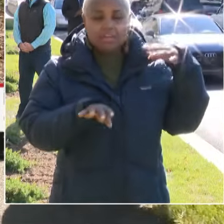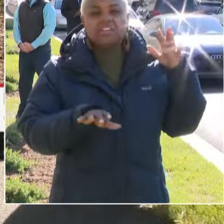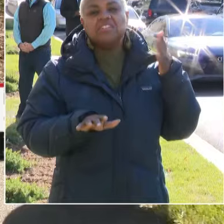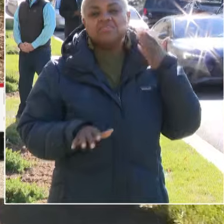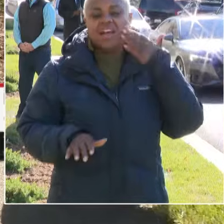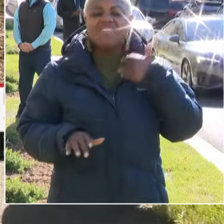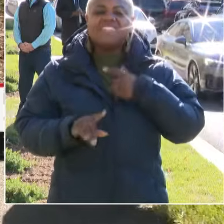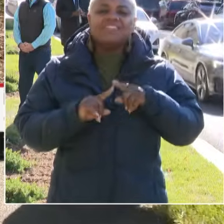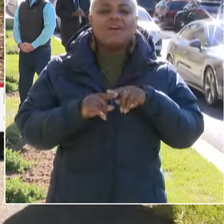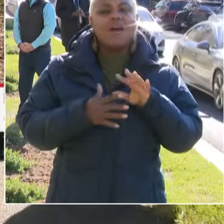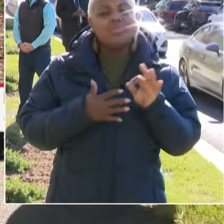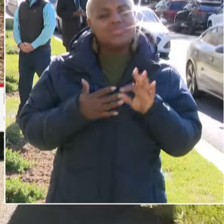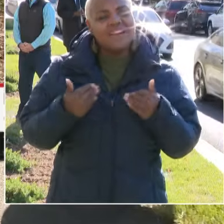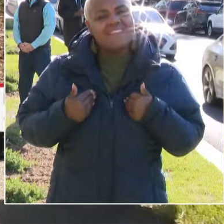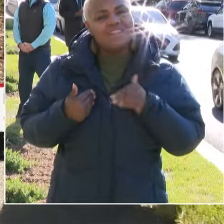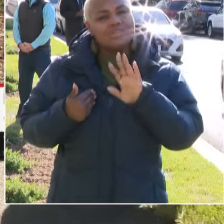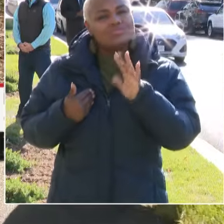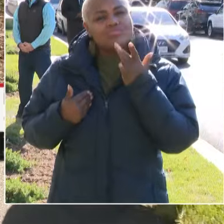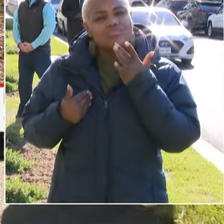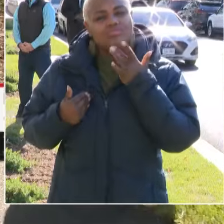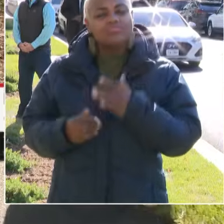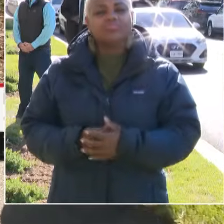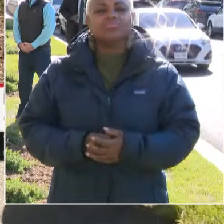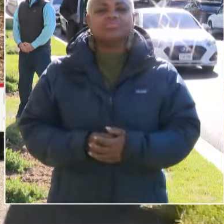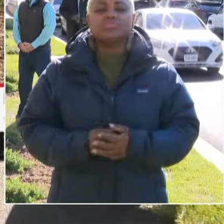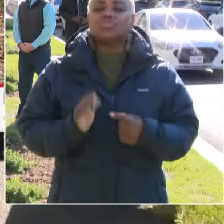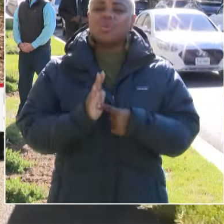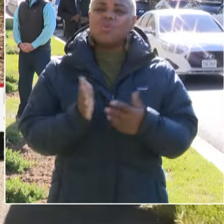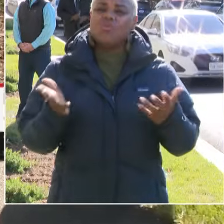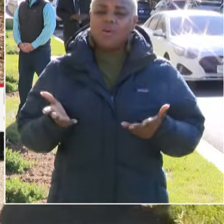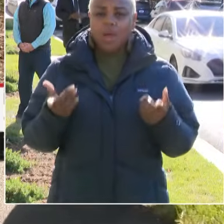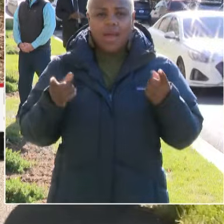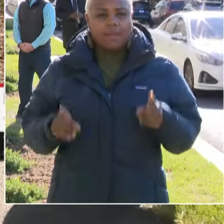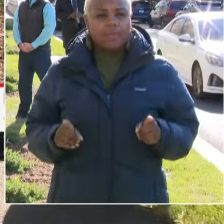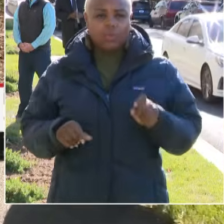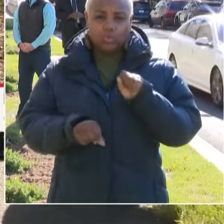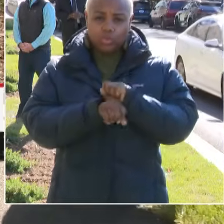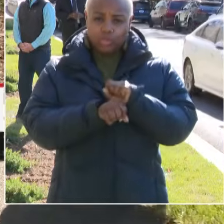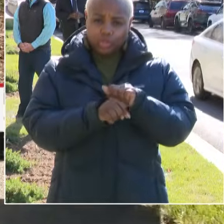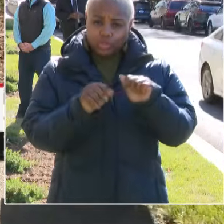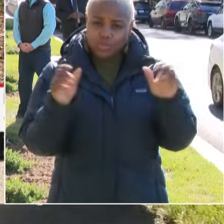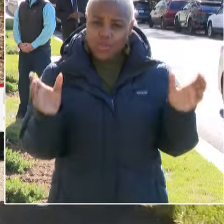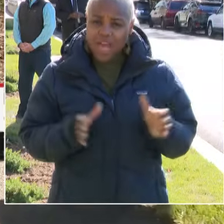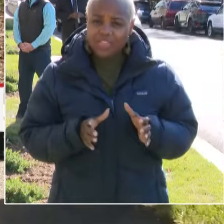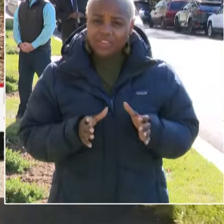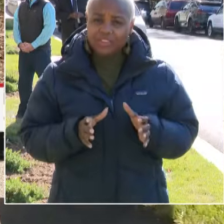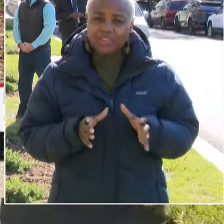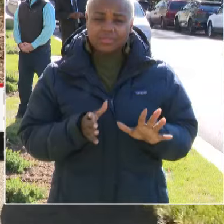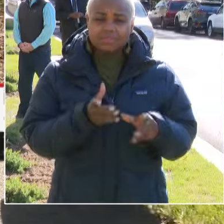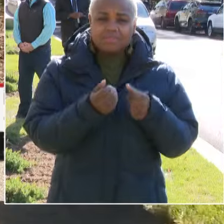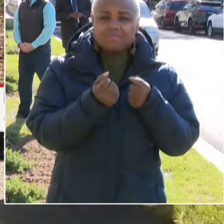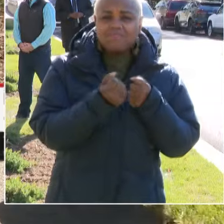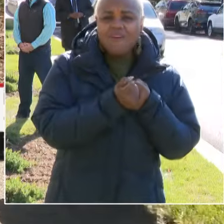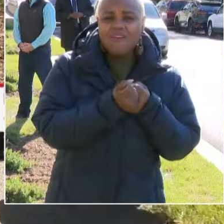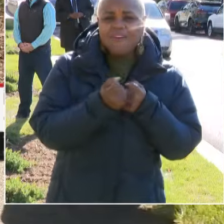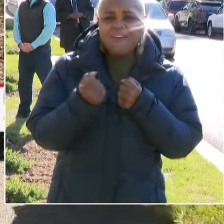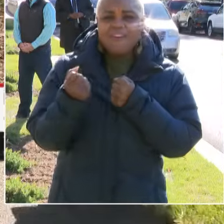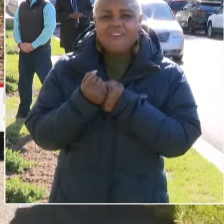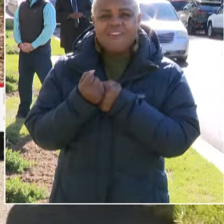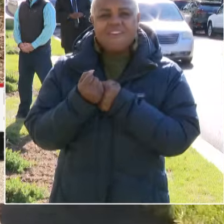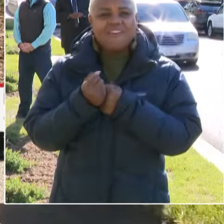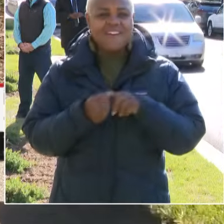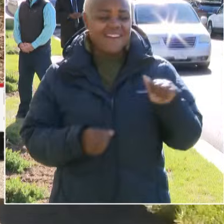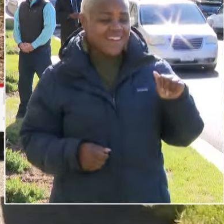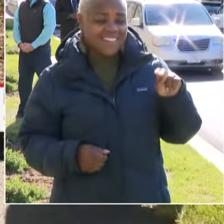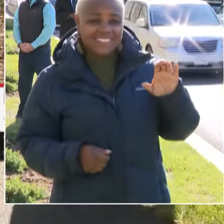can accomplish when we work together. When community voices lead the way, when ANC's persistent advocating, when the mayor says she has a